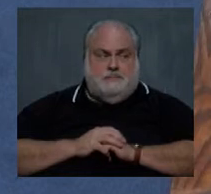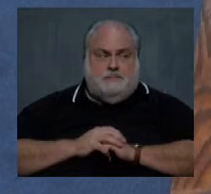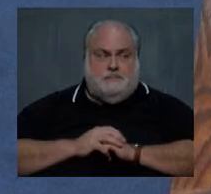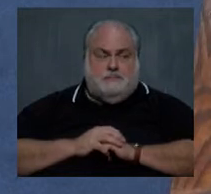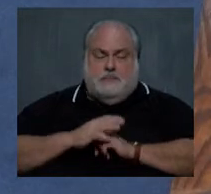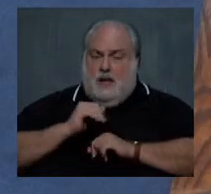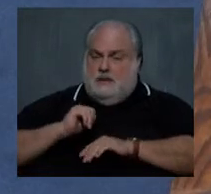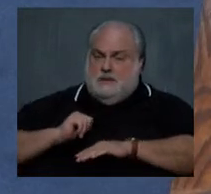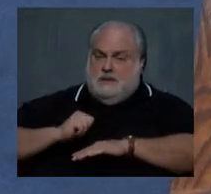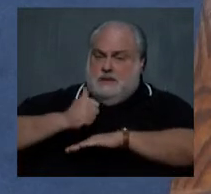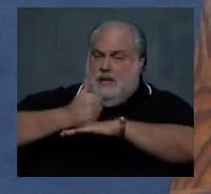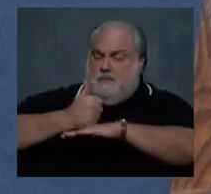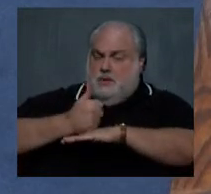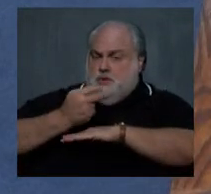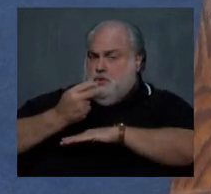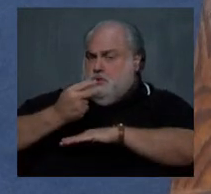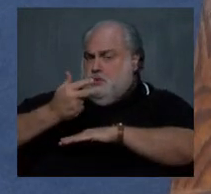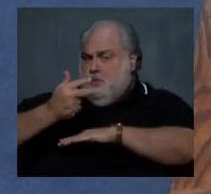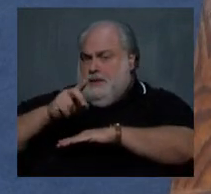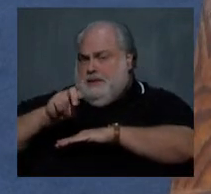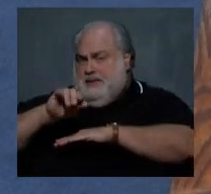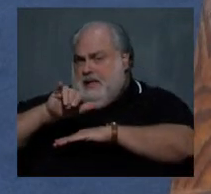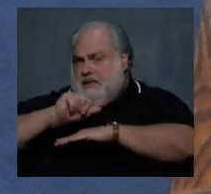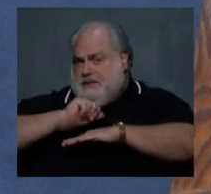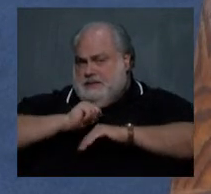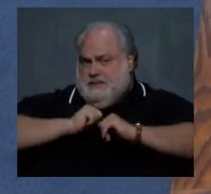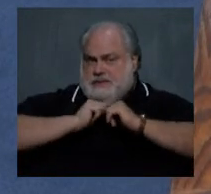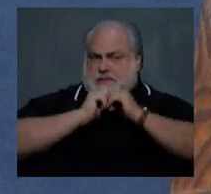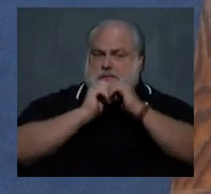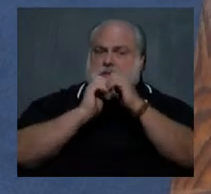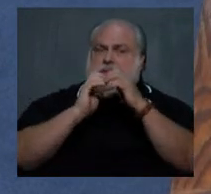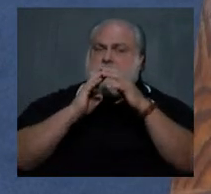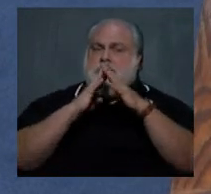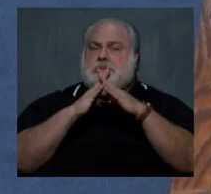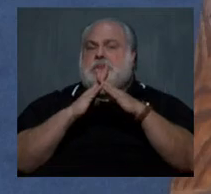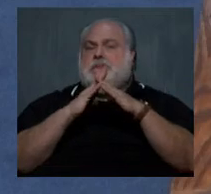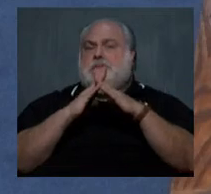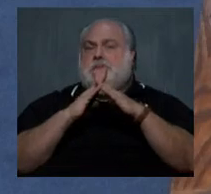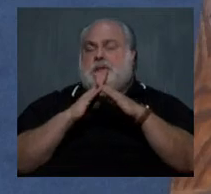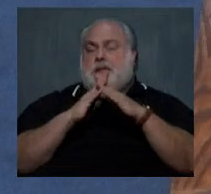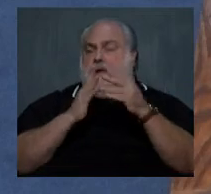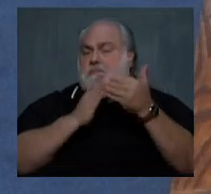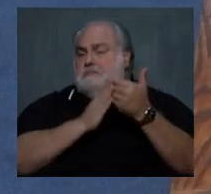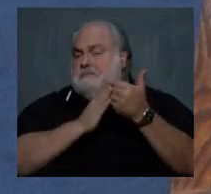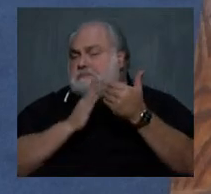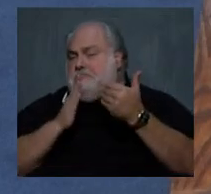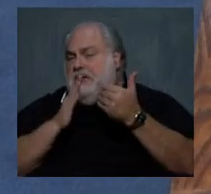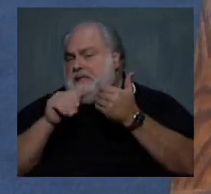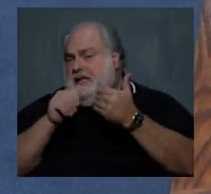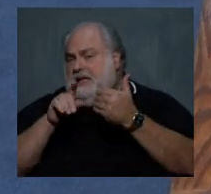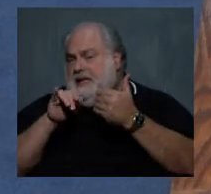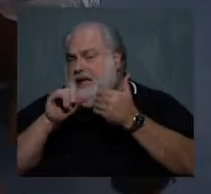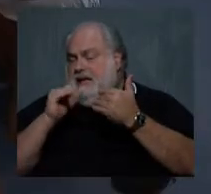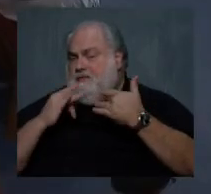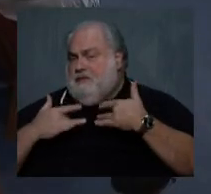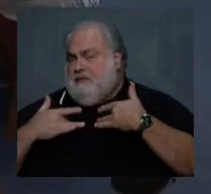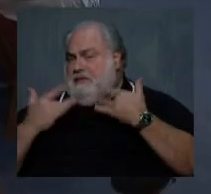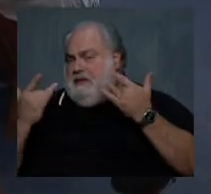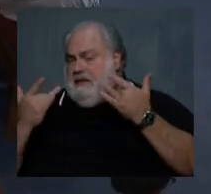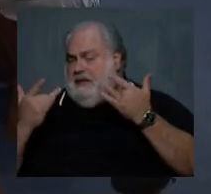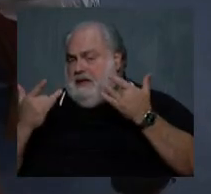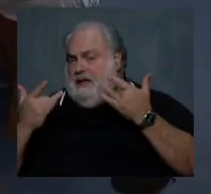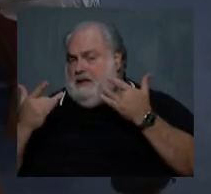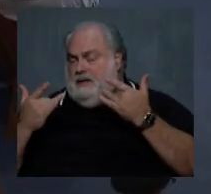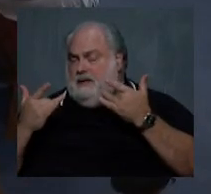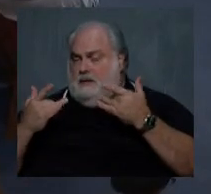And they're gonna set up, takes 2 or 3 days to set up, and then, the rest of the 10 days for the carnival. So it's 10 days